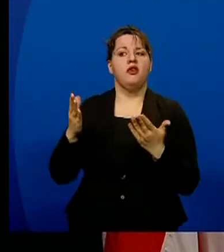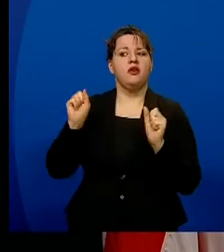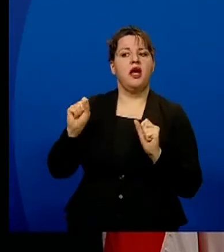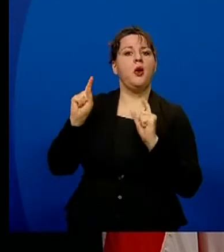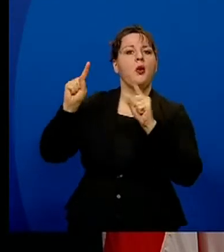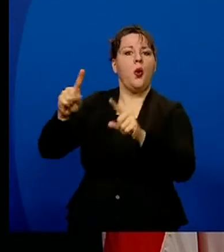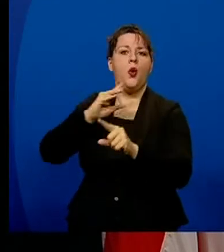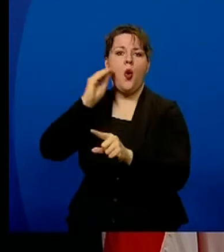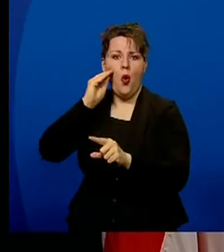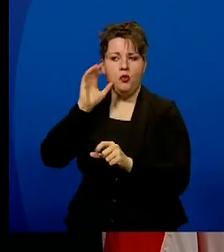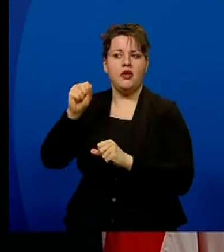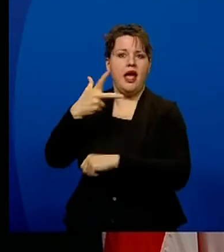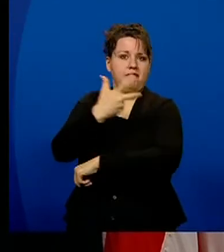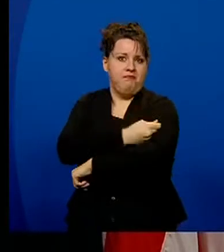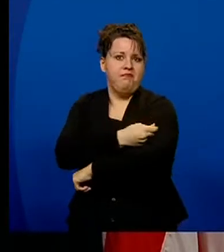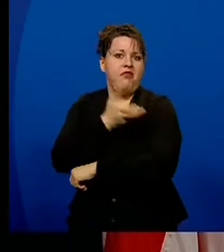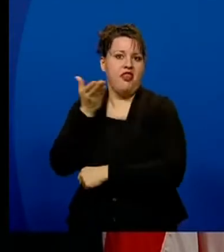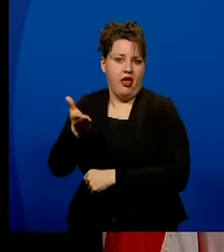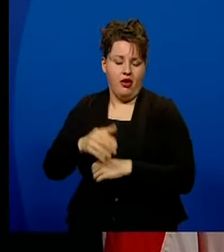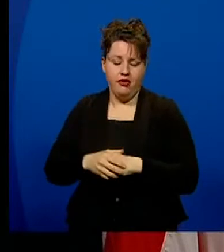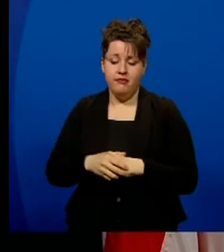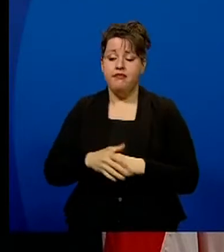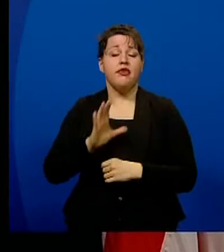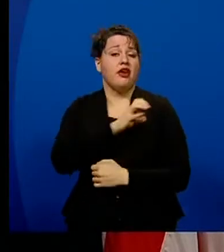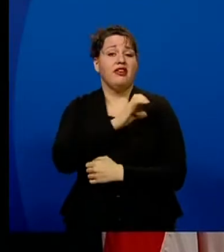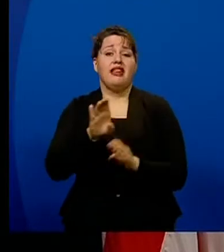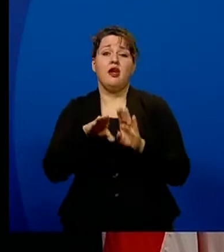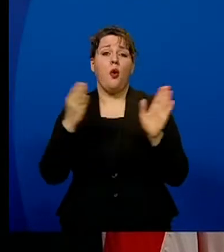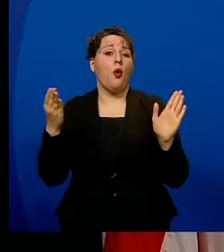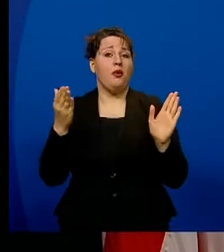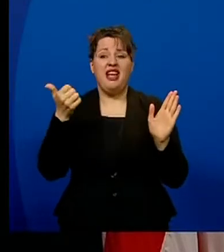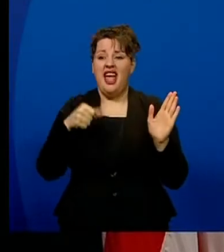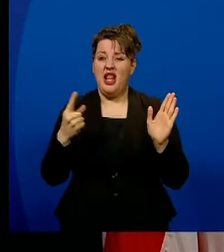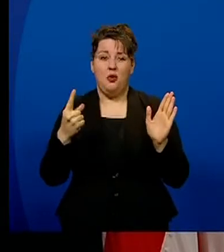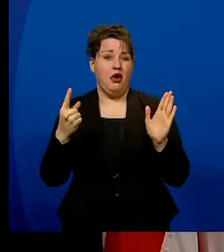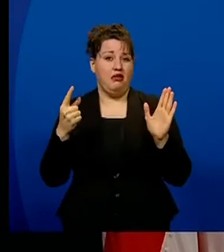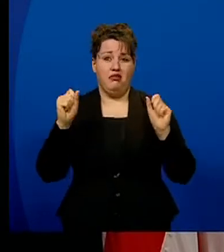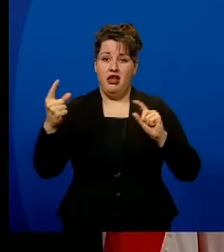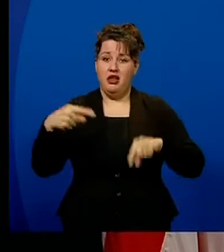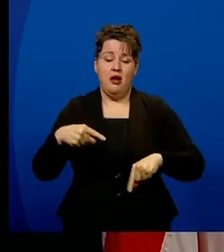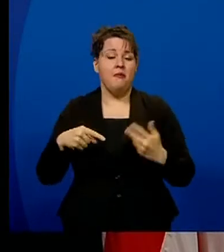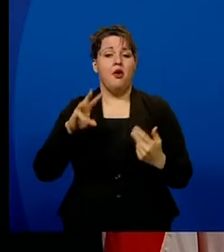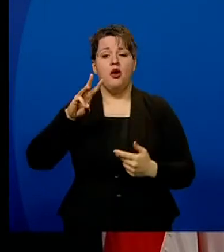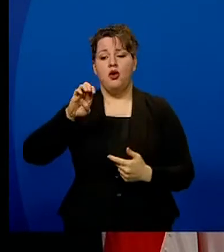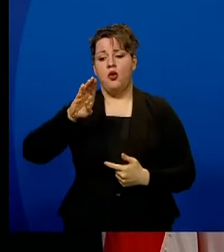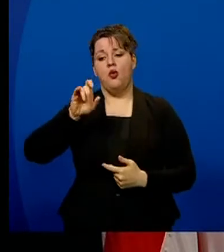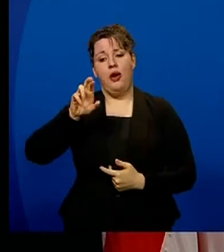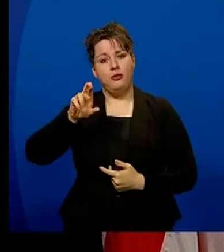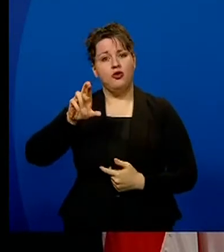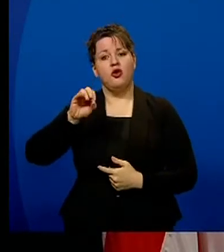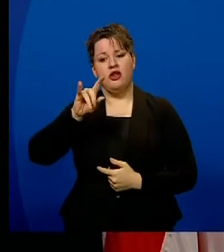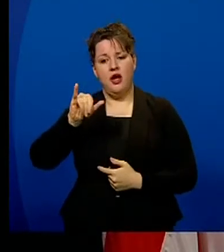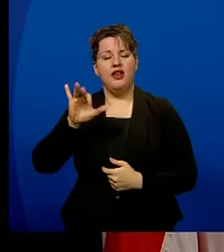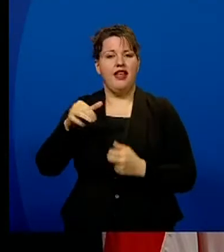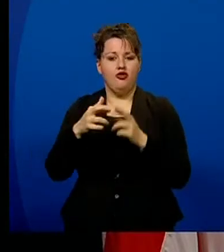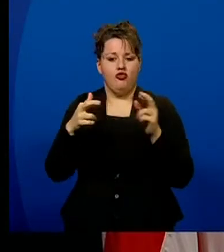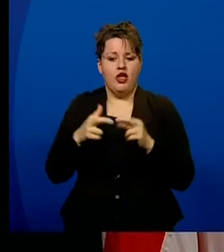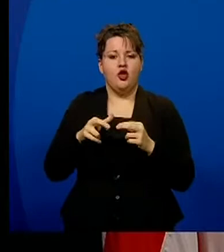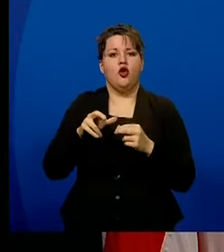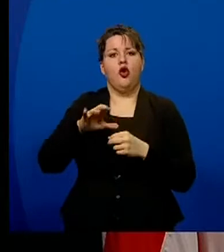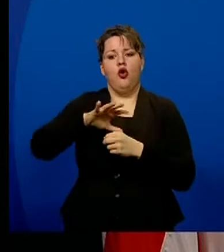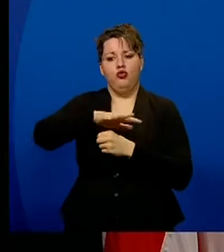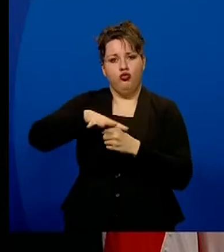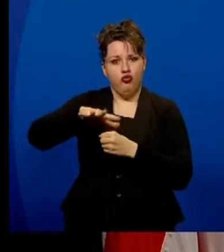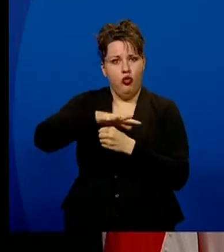option. Our clinic is open to anyone wanting the vaccination. Webster County is a regional rural hub.